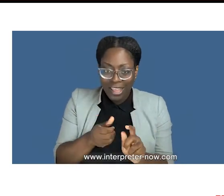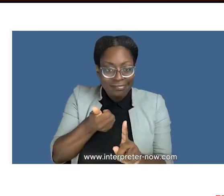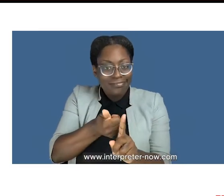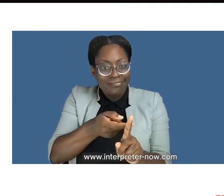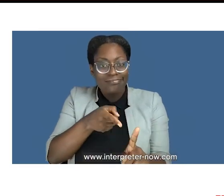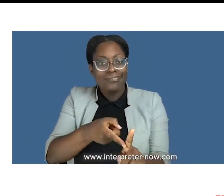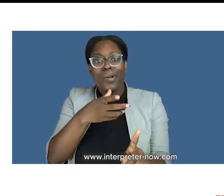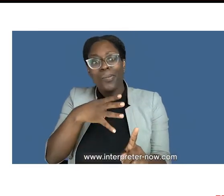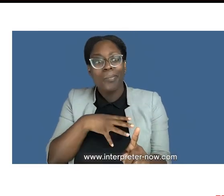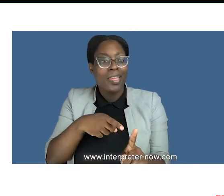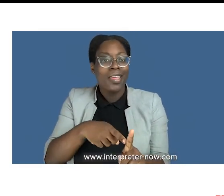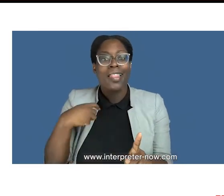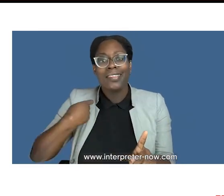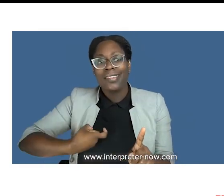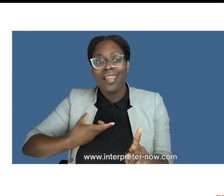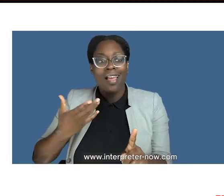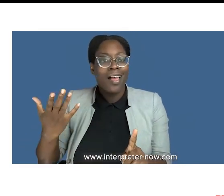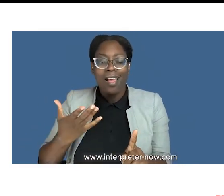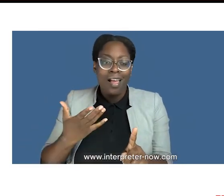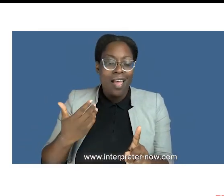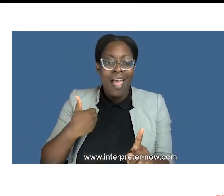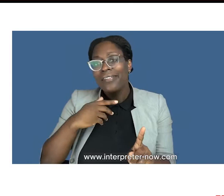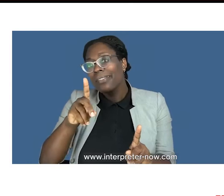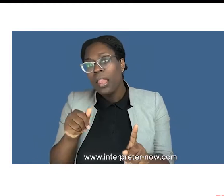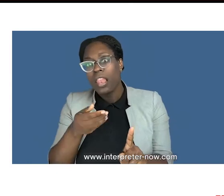be a woman and Latina as well, right?